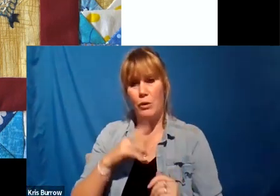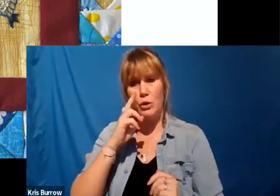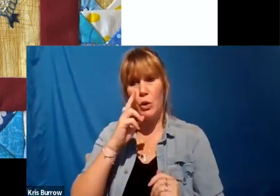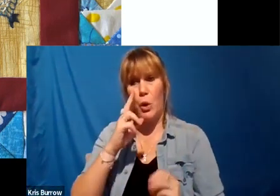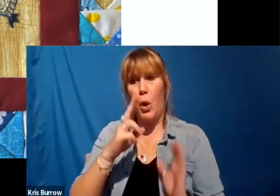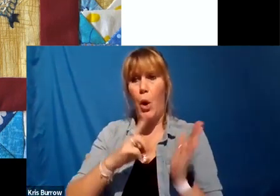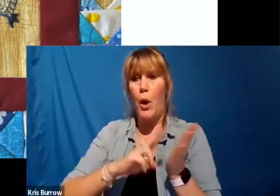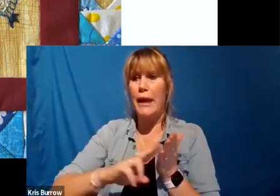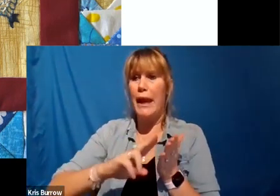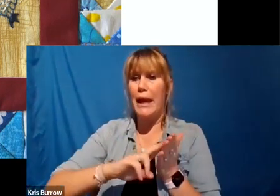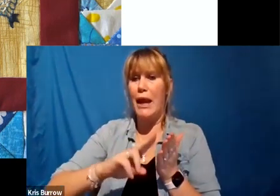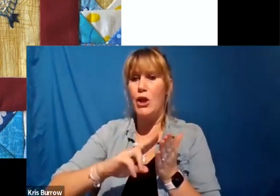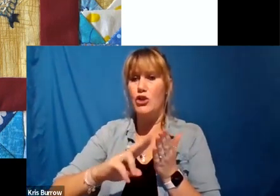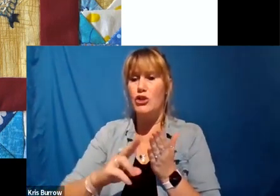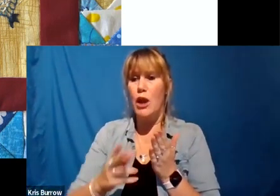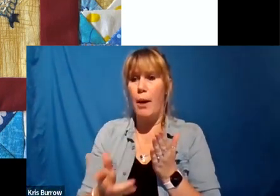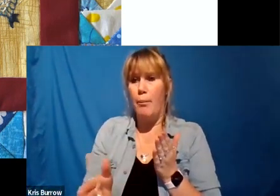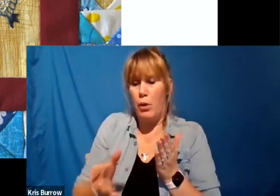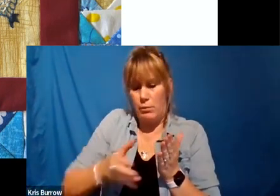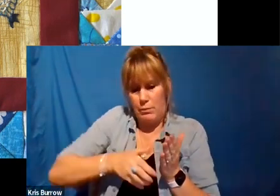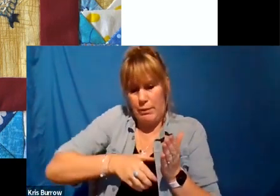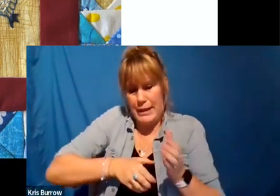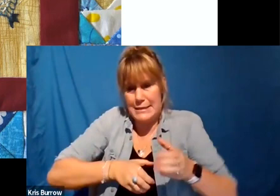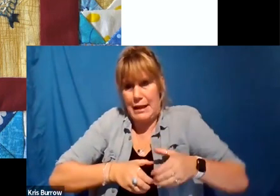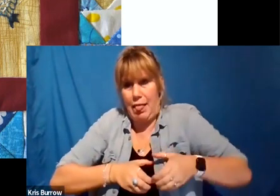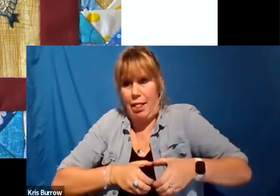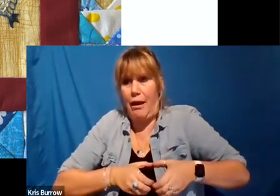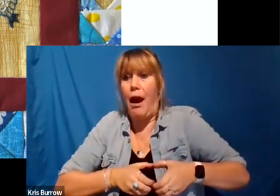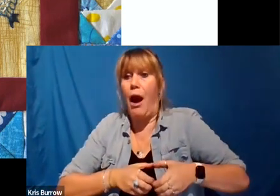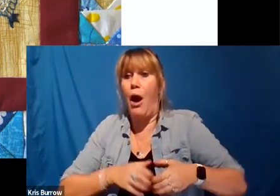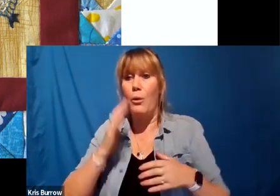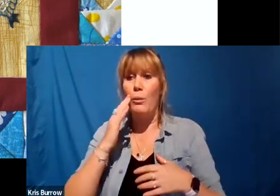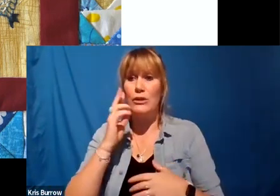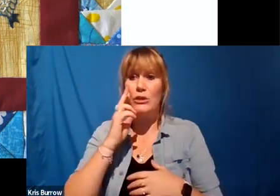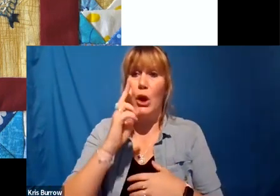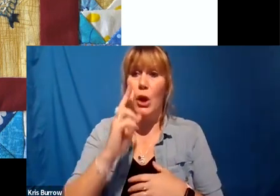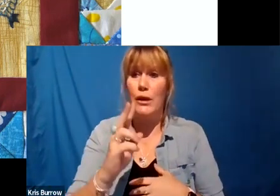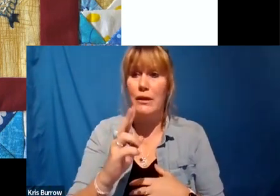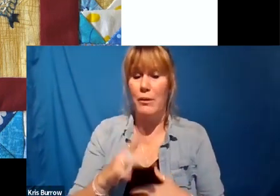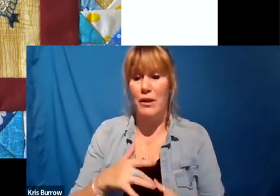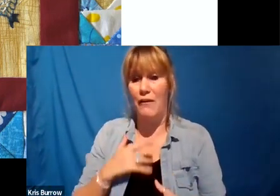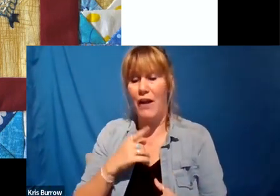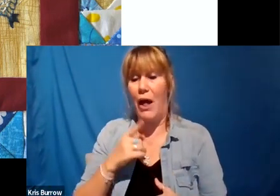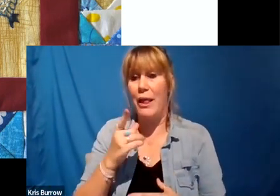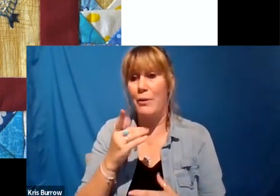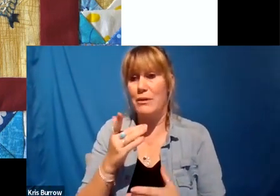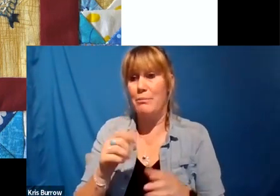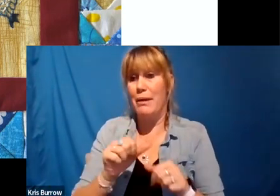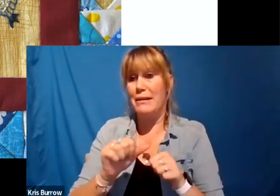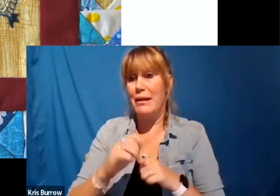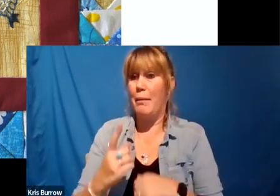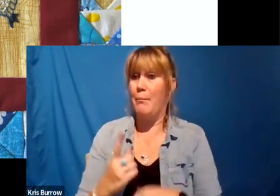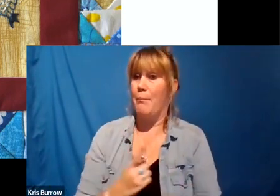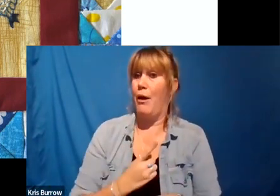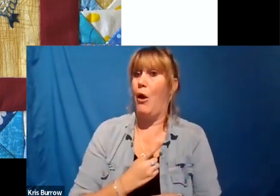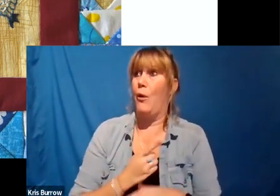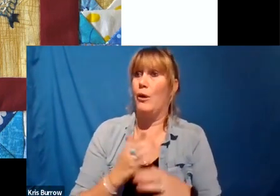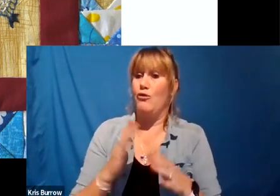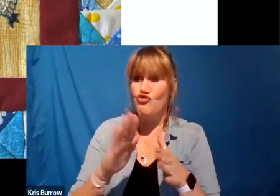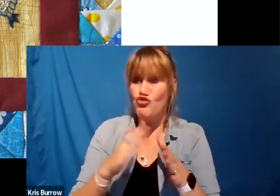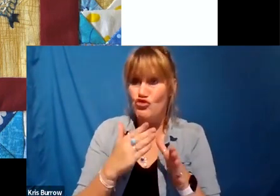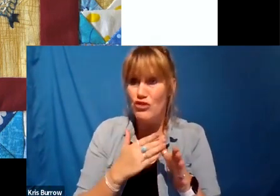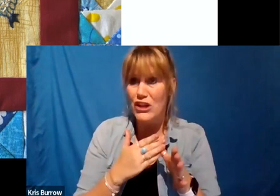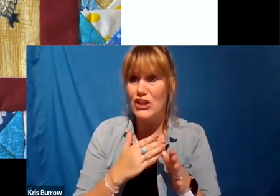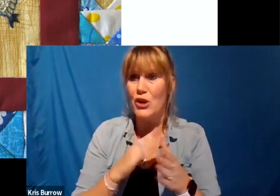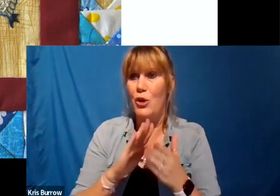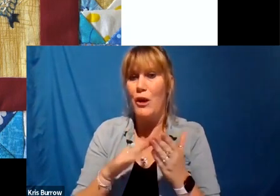together when she looked at this piece, which I thought was better than my original interpretation of it, which